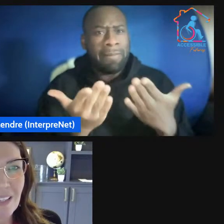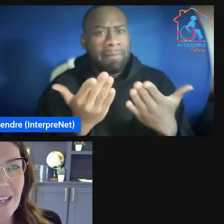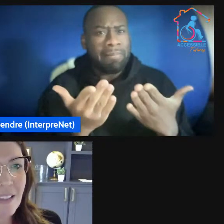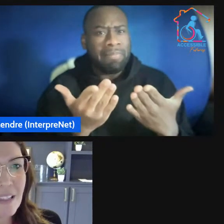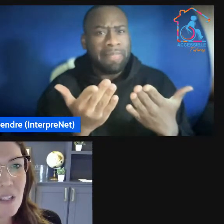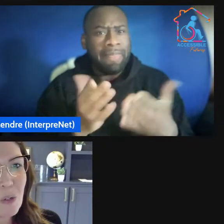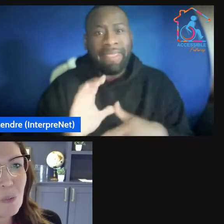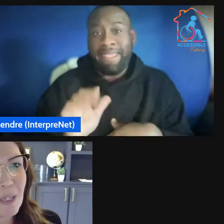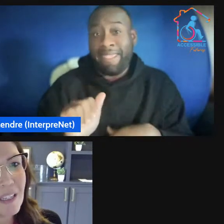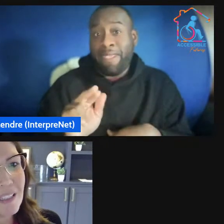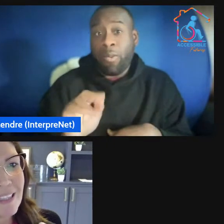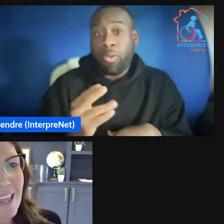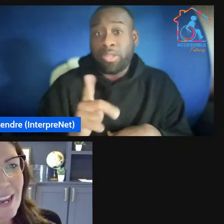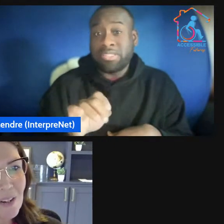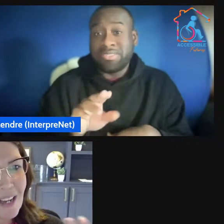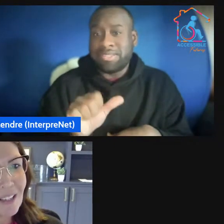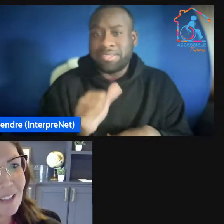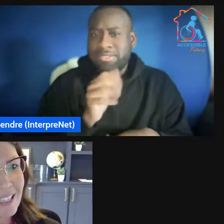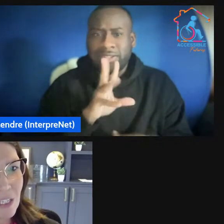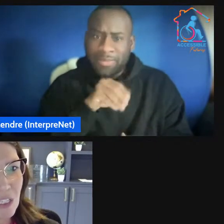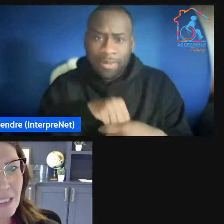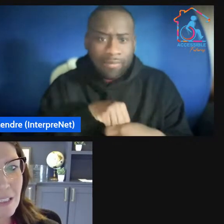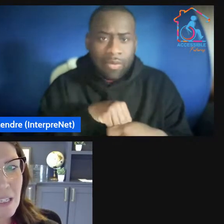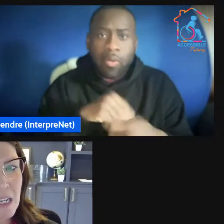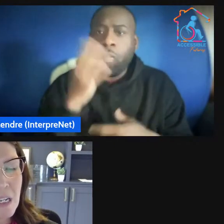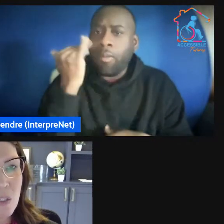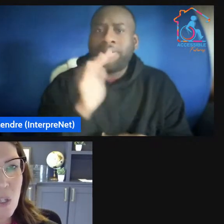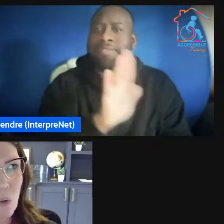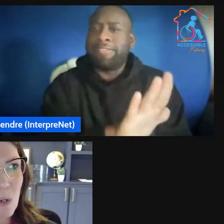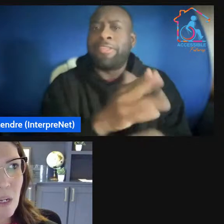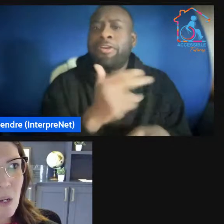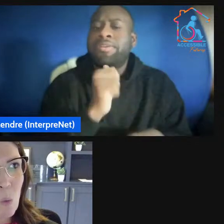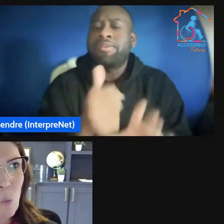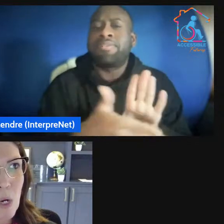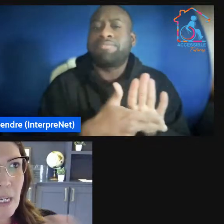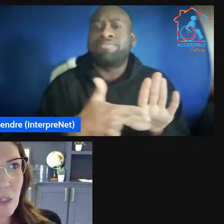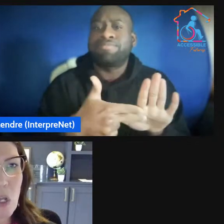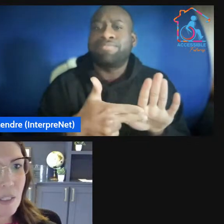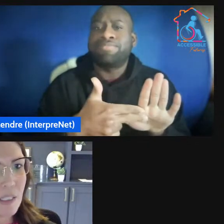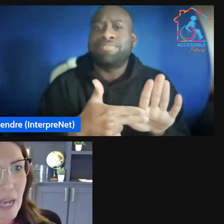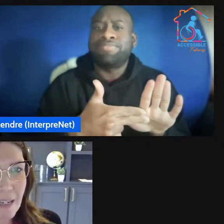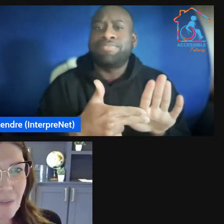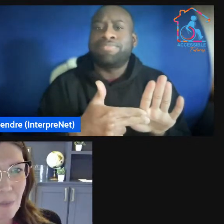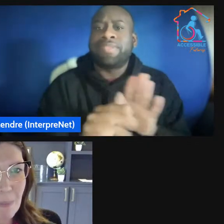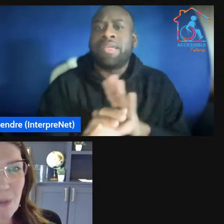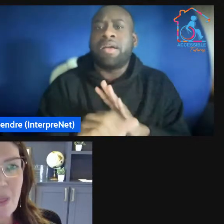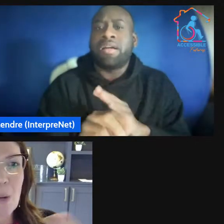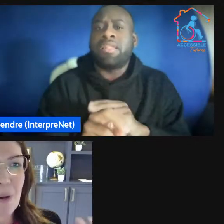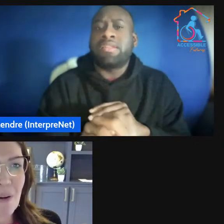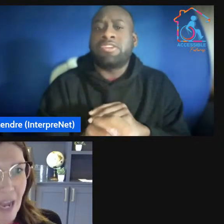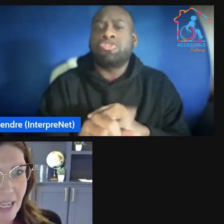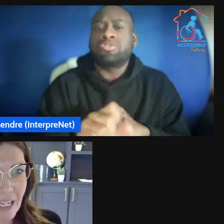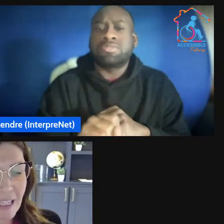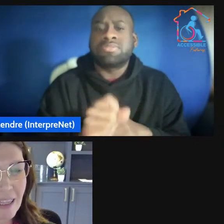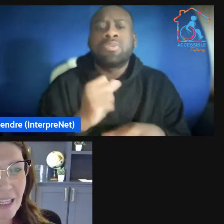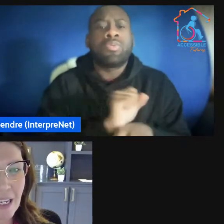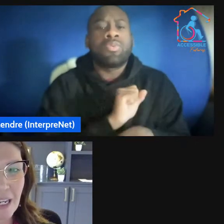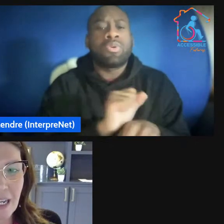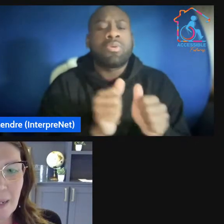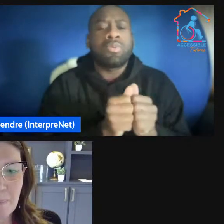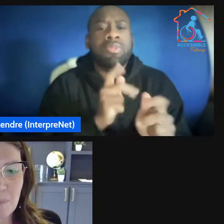get a lens into because they are not clinicians. Mm-hmm. So working alongside of the people that are